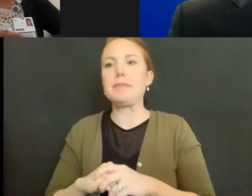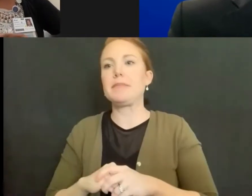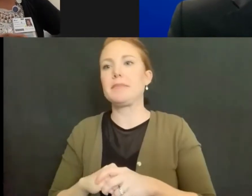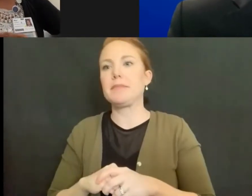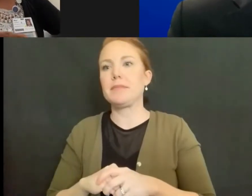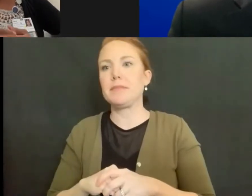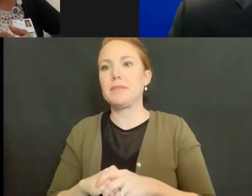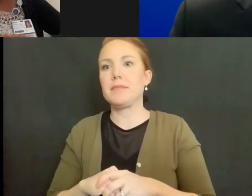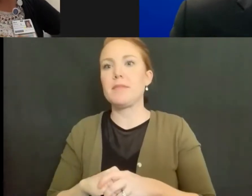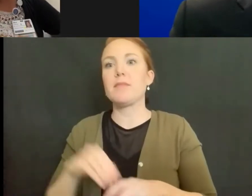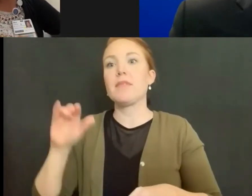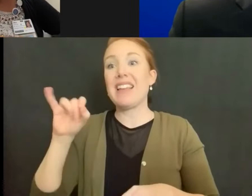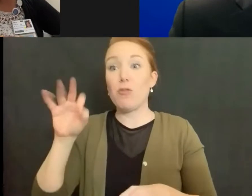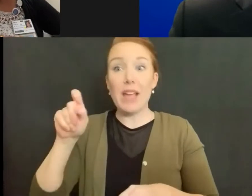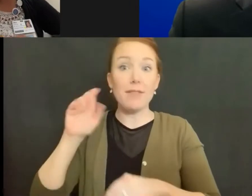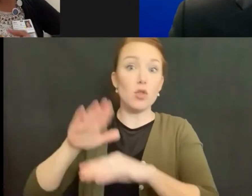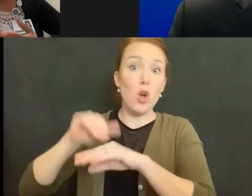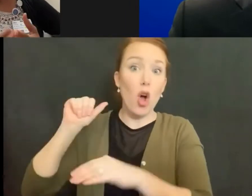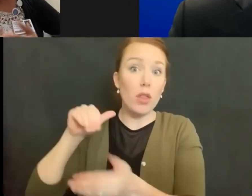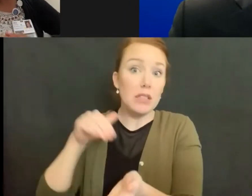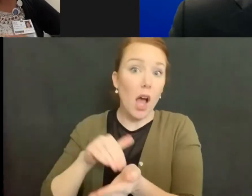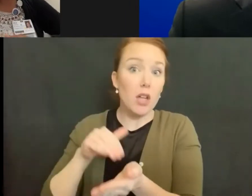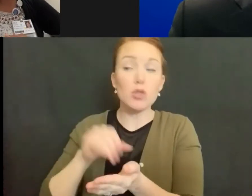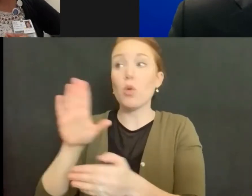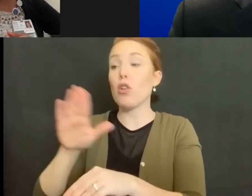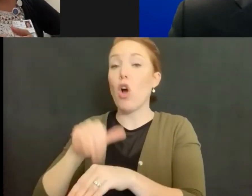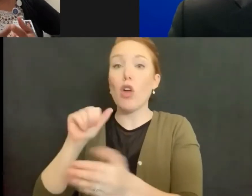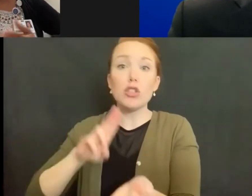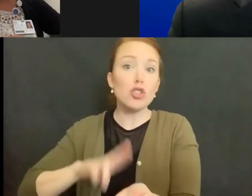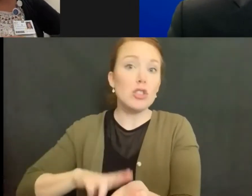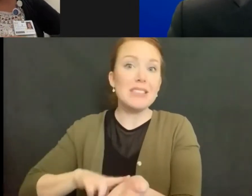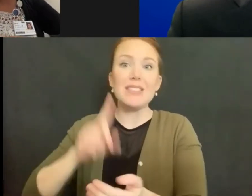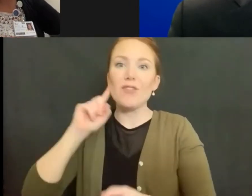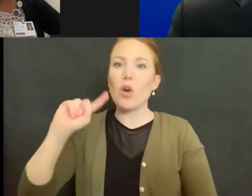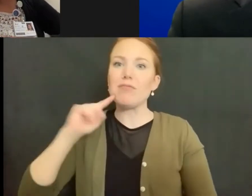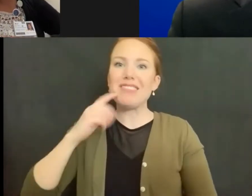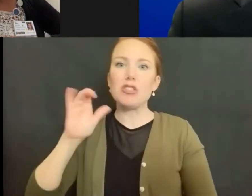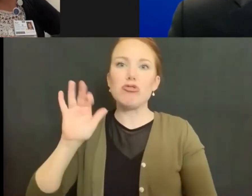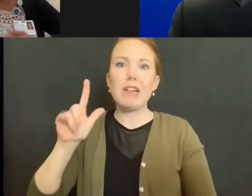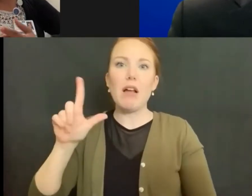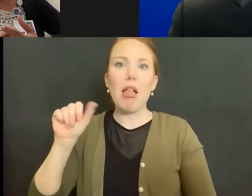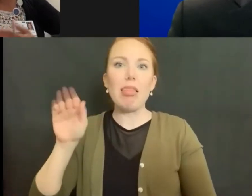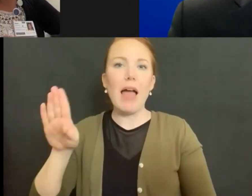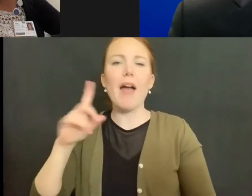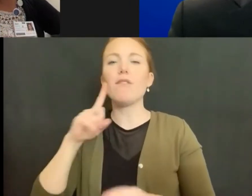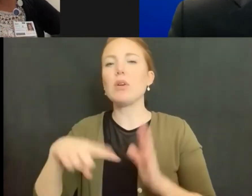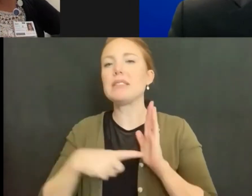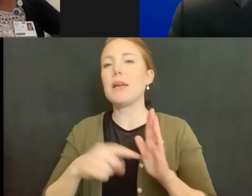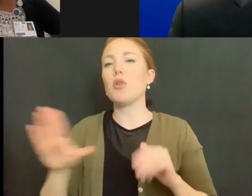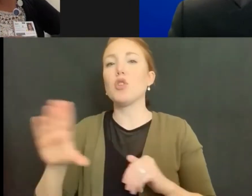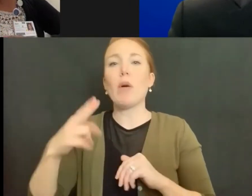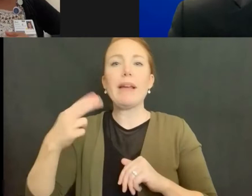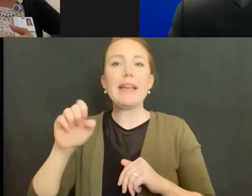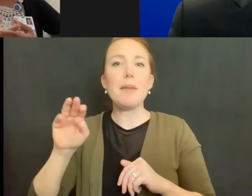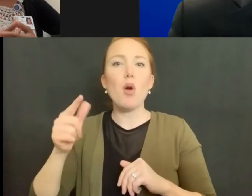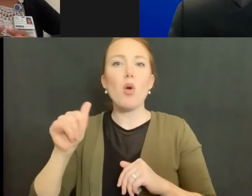we have to call the doctors and nurses for the critical lab. Like, for example, your hemoglobin and hematocrit is way too